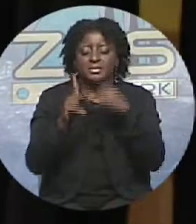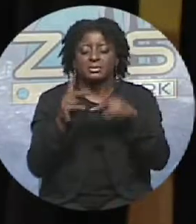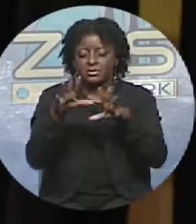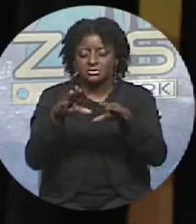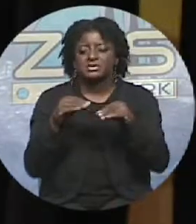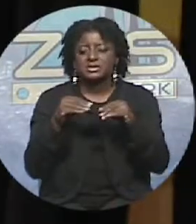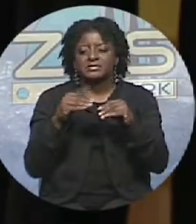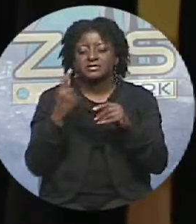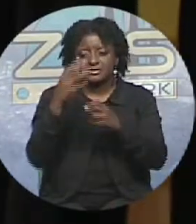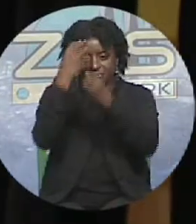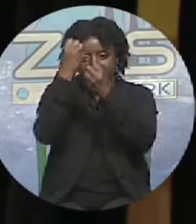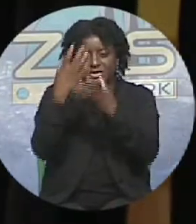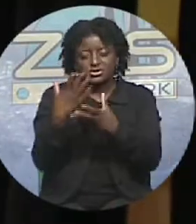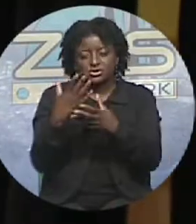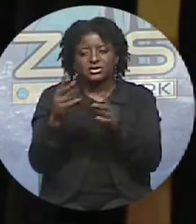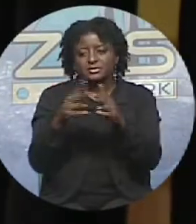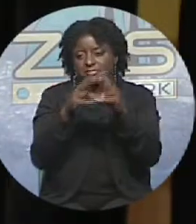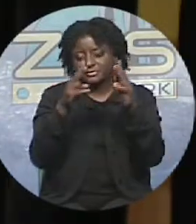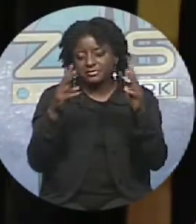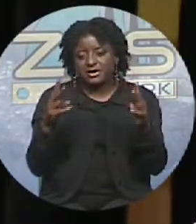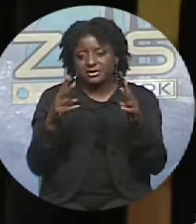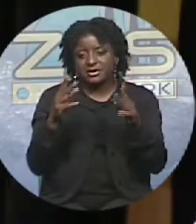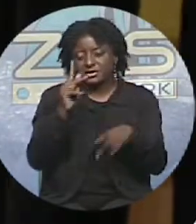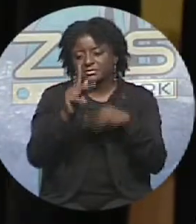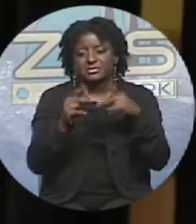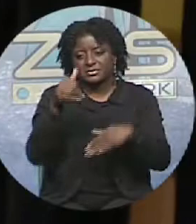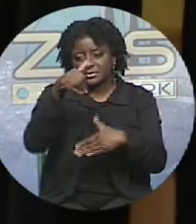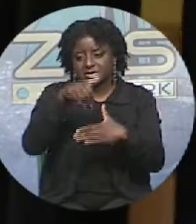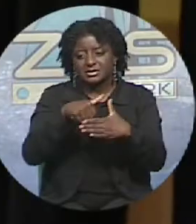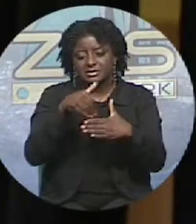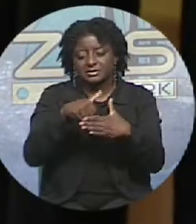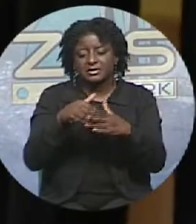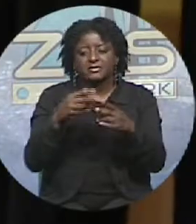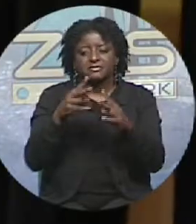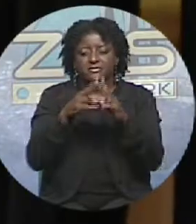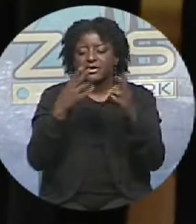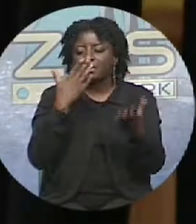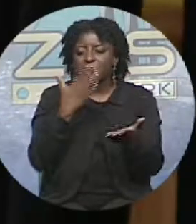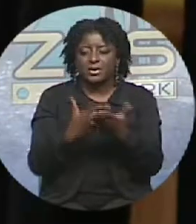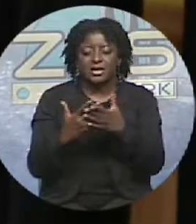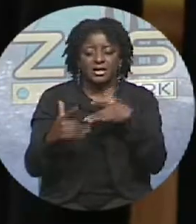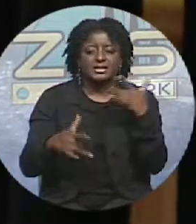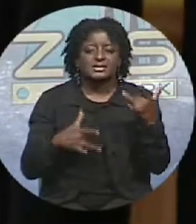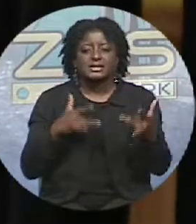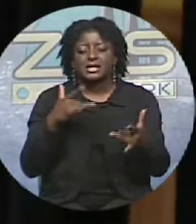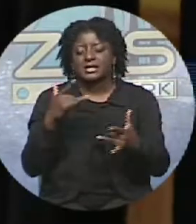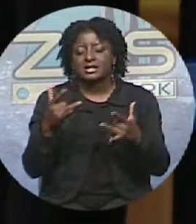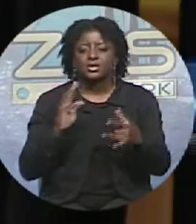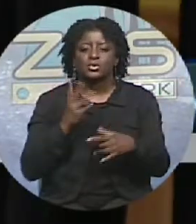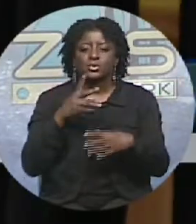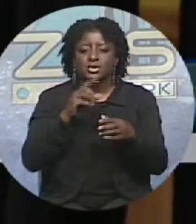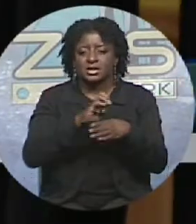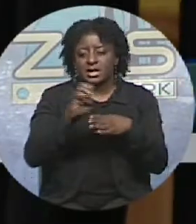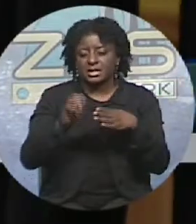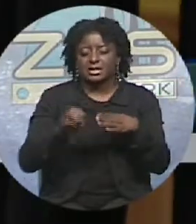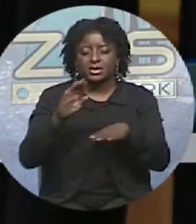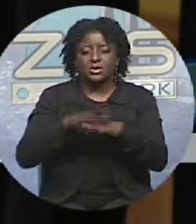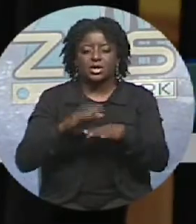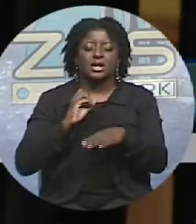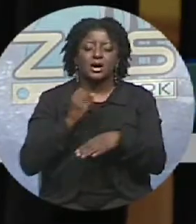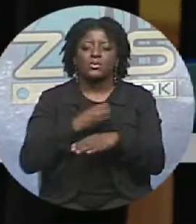Extremely receptive. They participated very well. Everyone was excited. And we ended on our